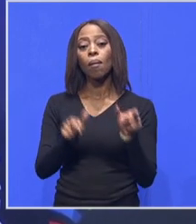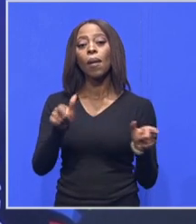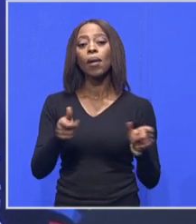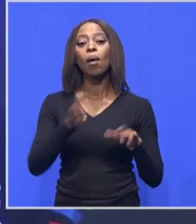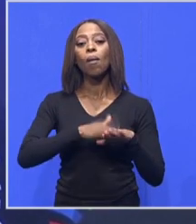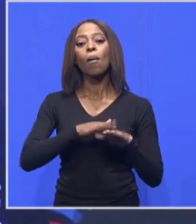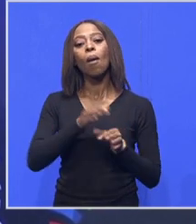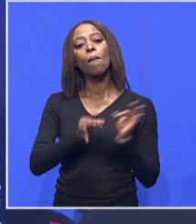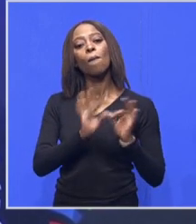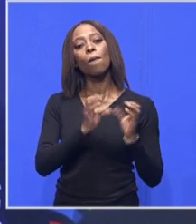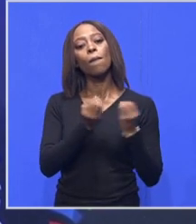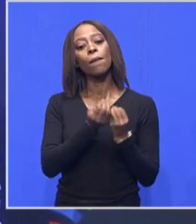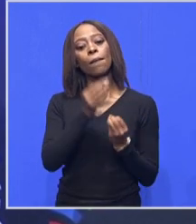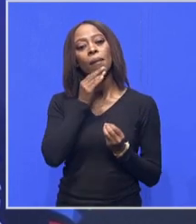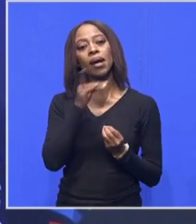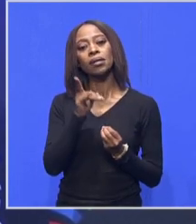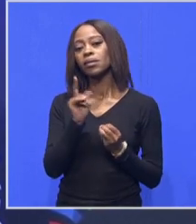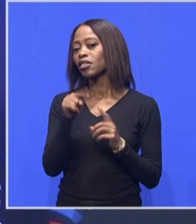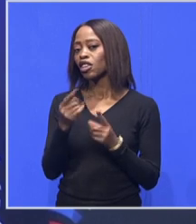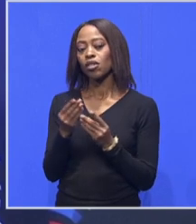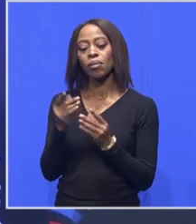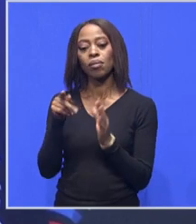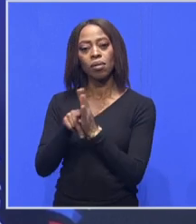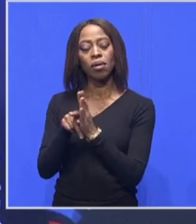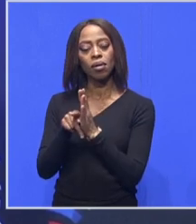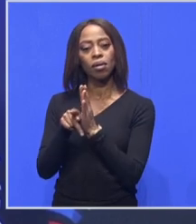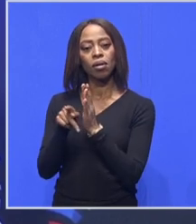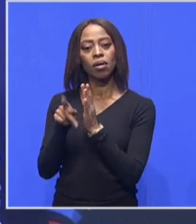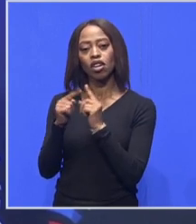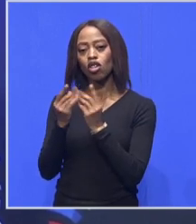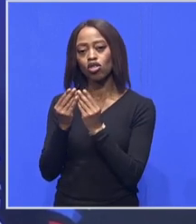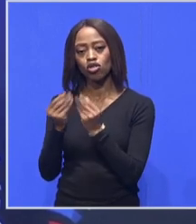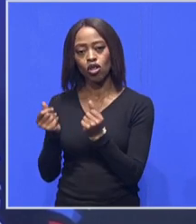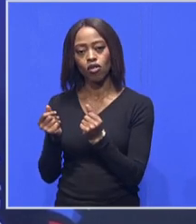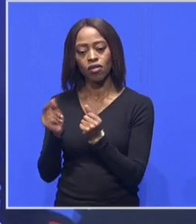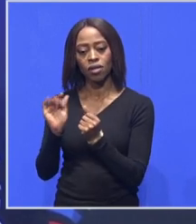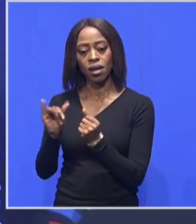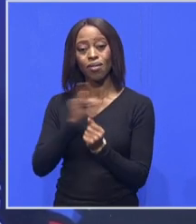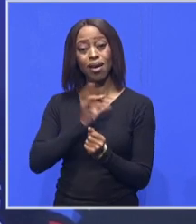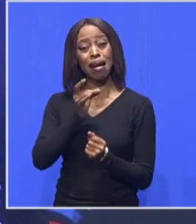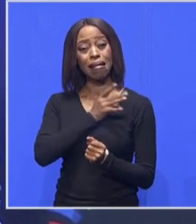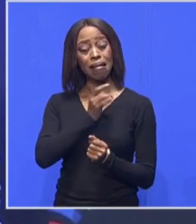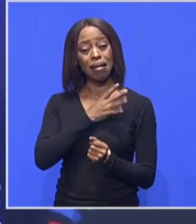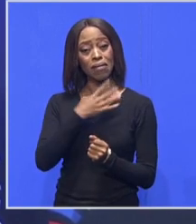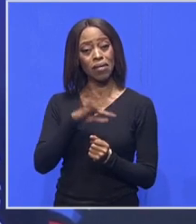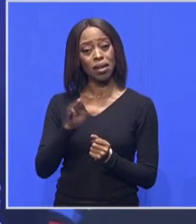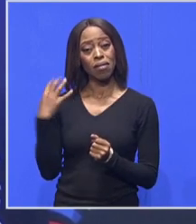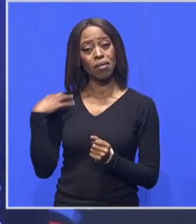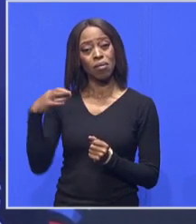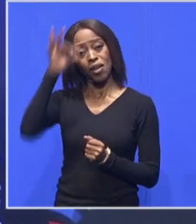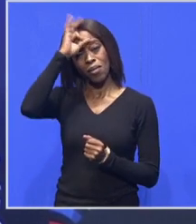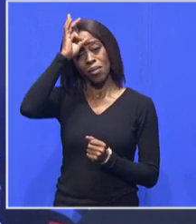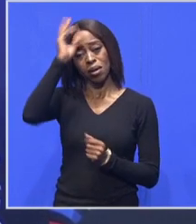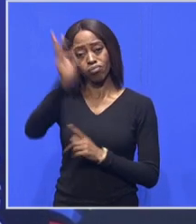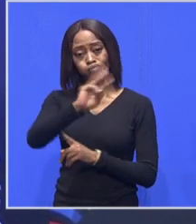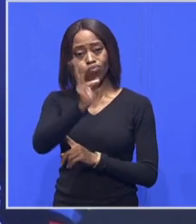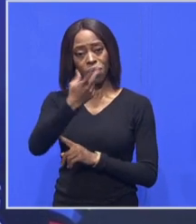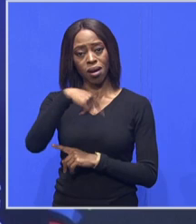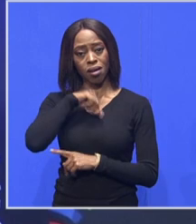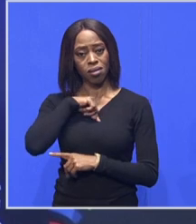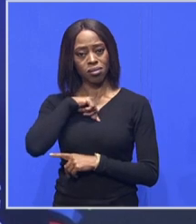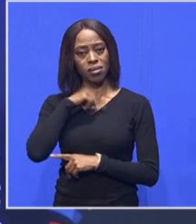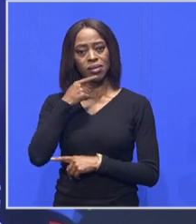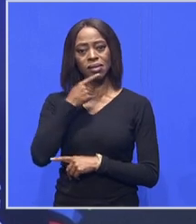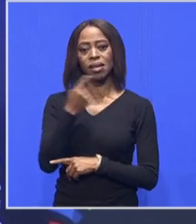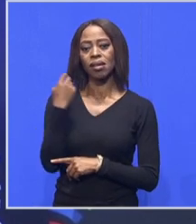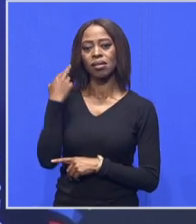that murder must never be a solution to political disagreements. So we have received a threat and a briefing from the Minister of Police that our Secretary General's